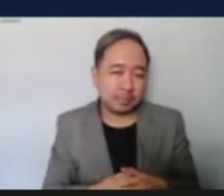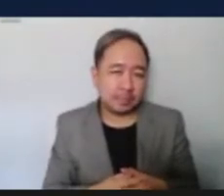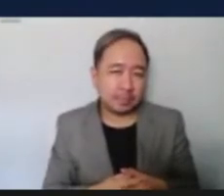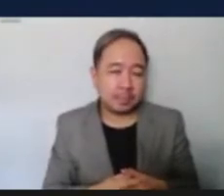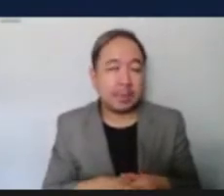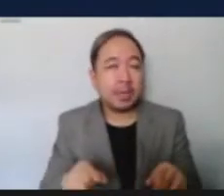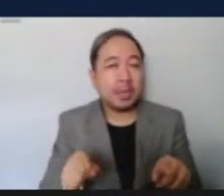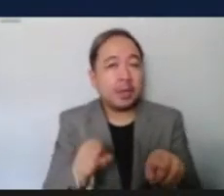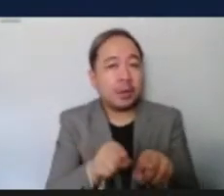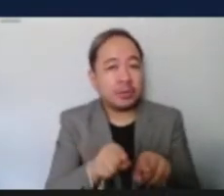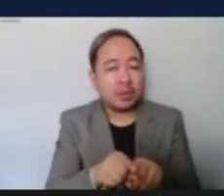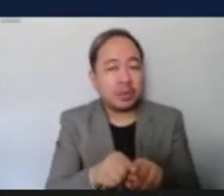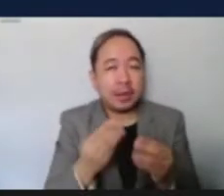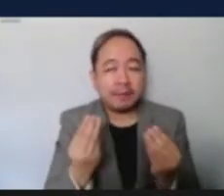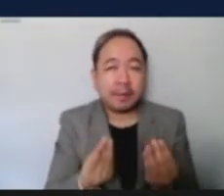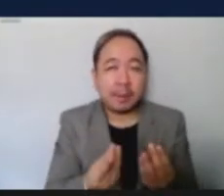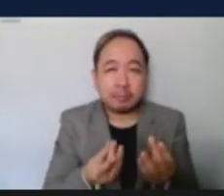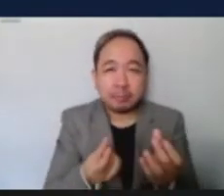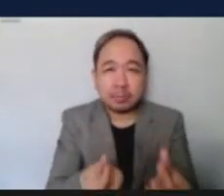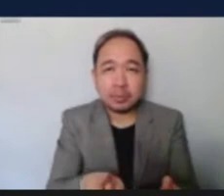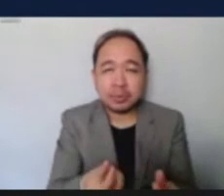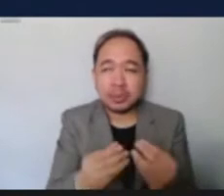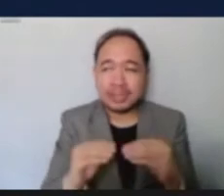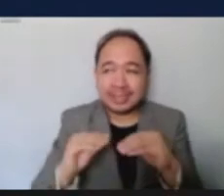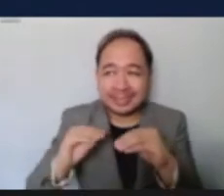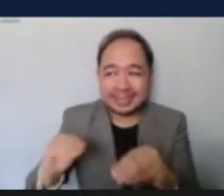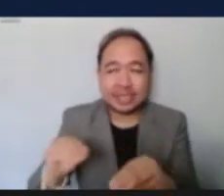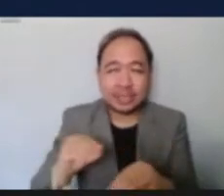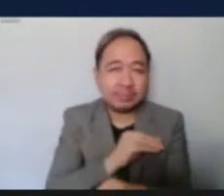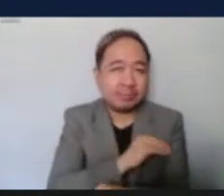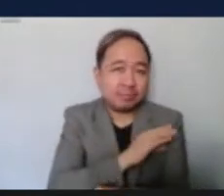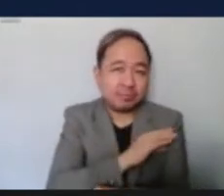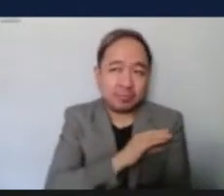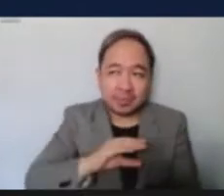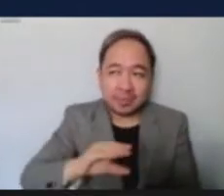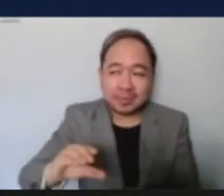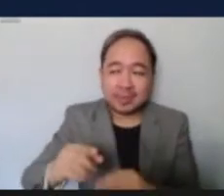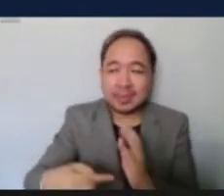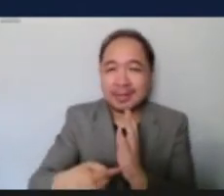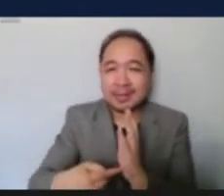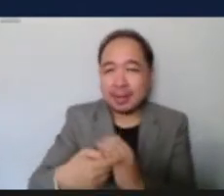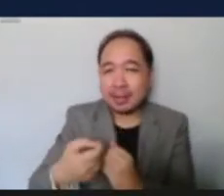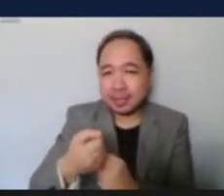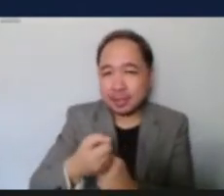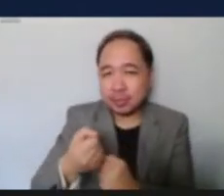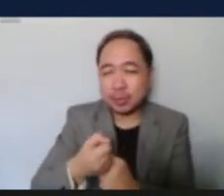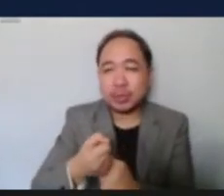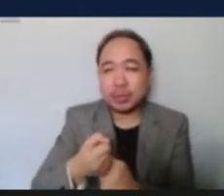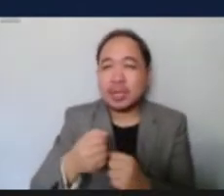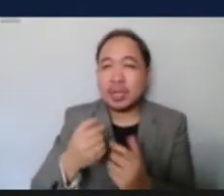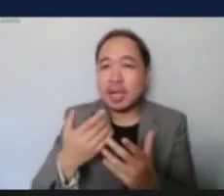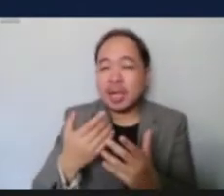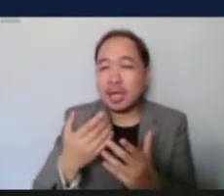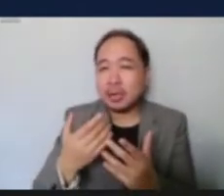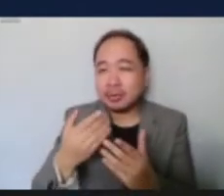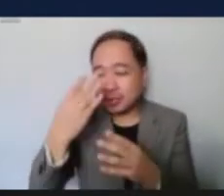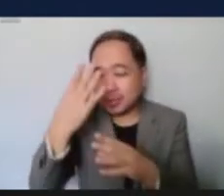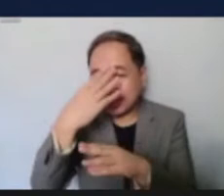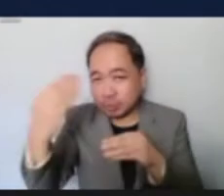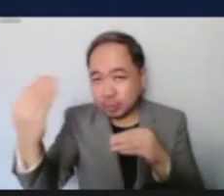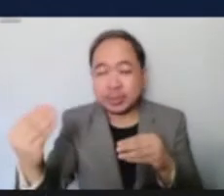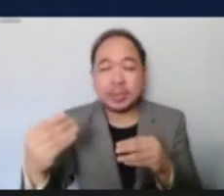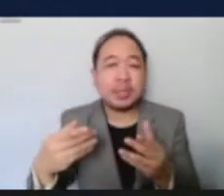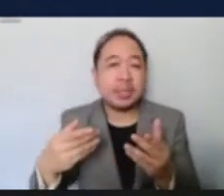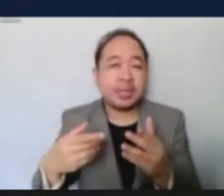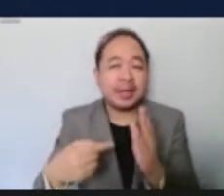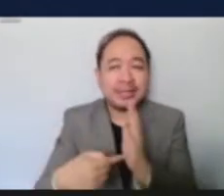proficient and accept the property building and technical assistance technology transfer and financial resources